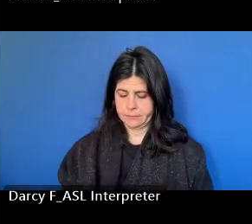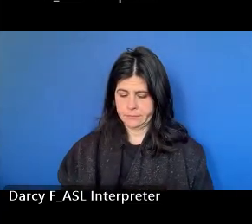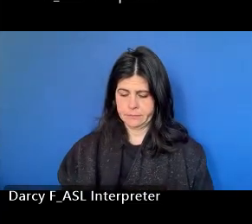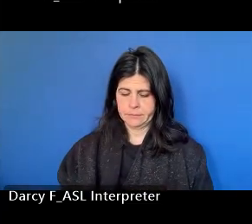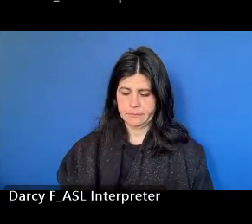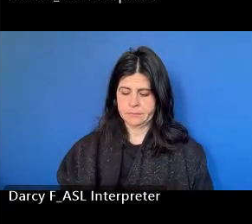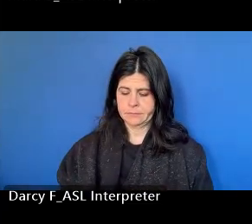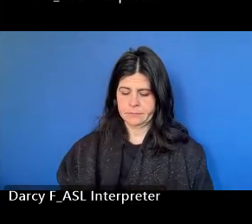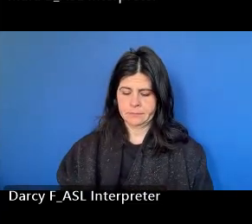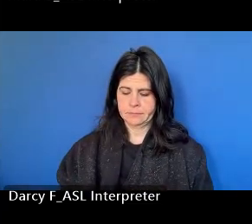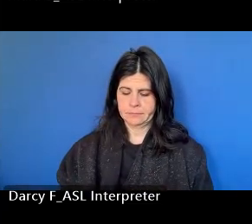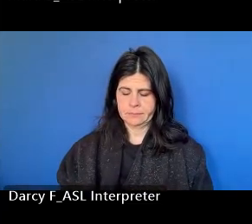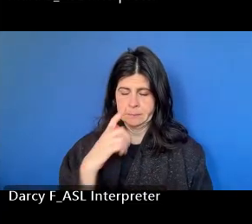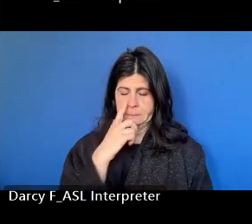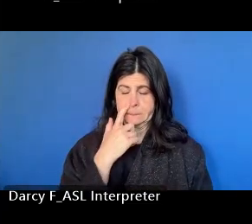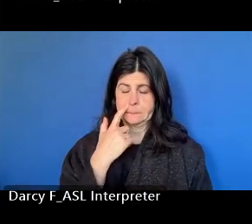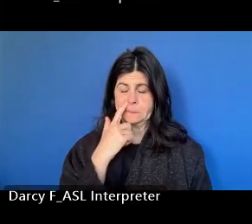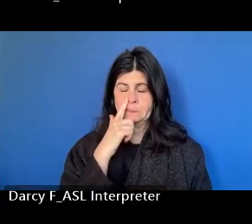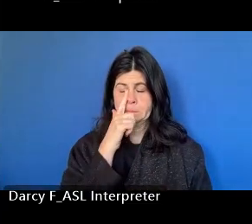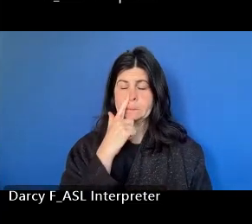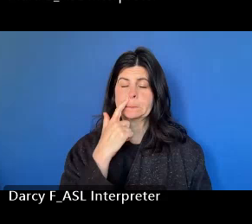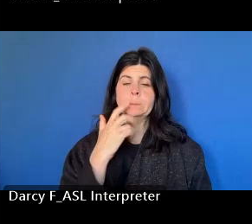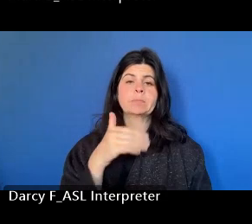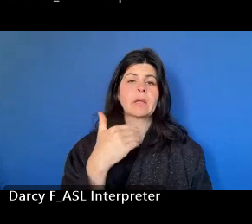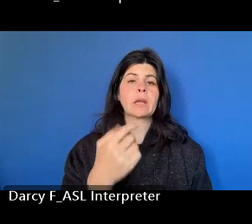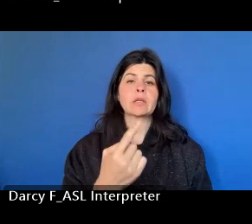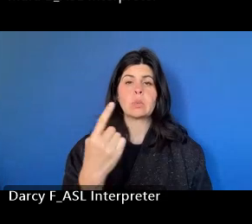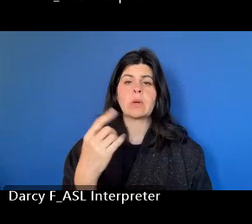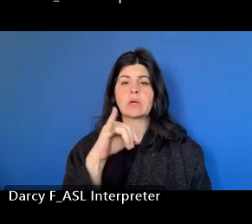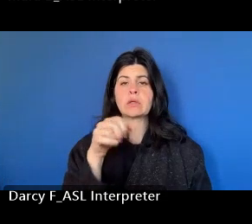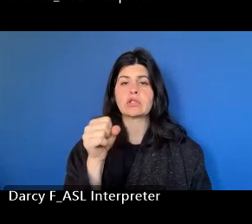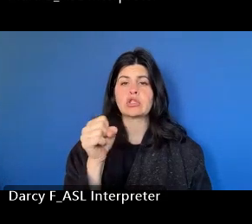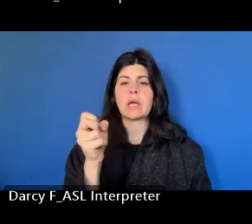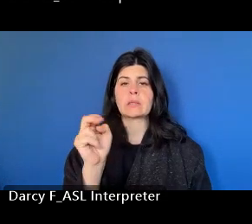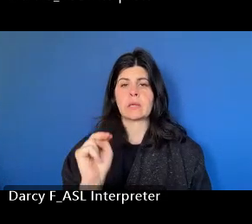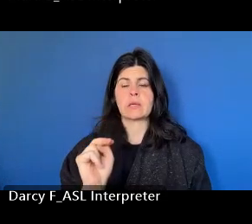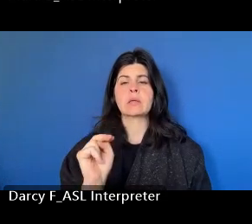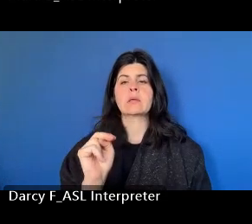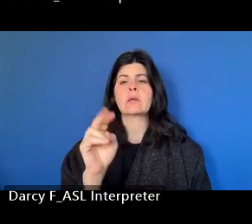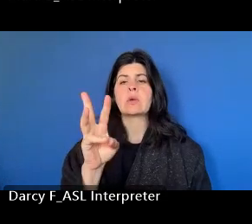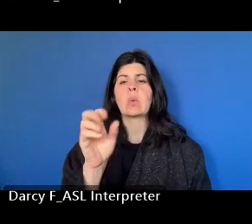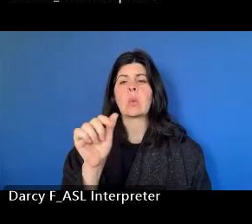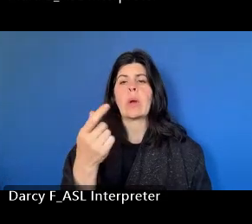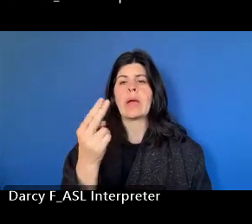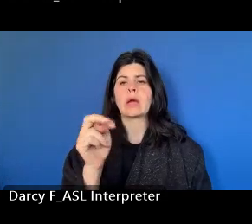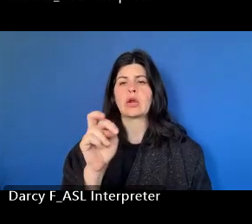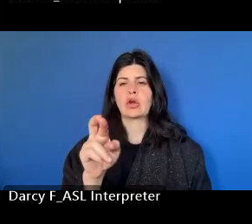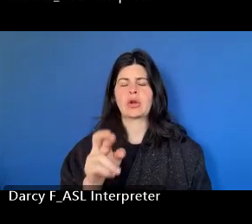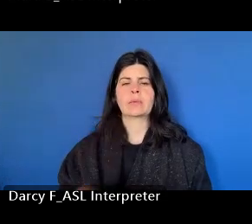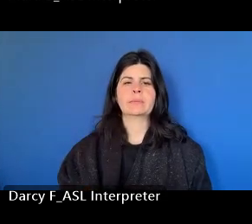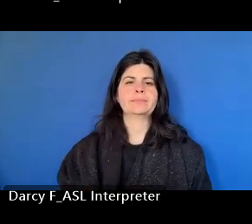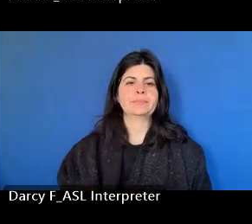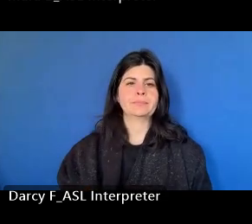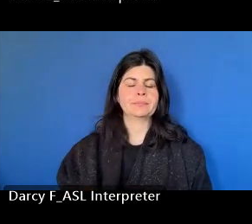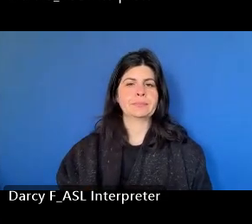All right, we're going to move to the next one is Jason Wagner. Jason Wagner.